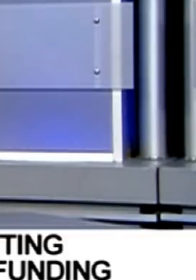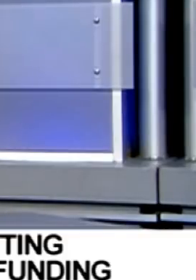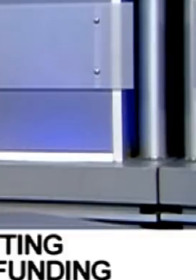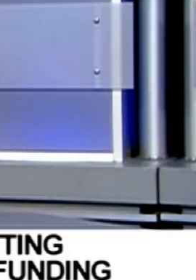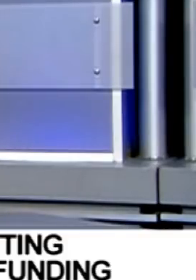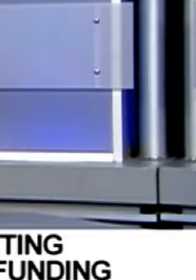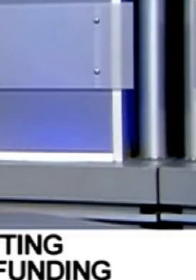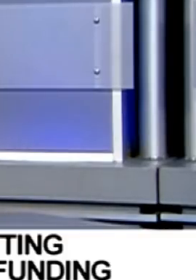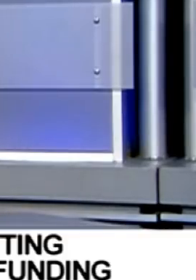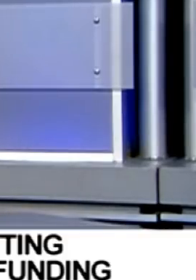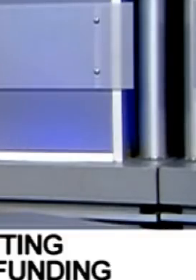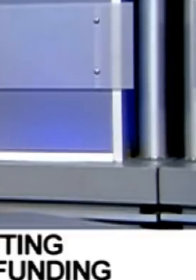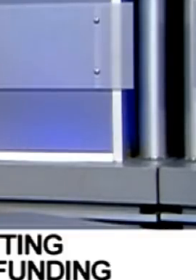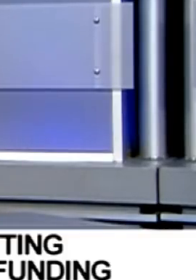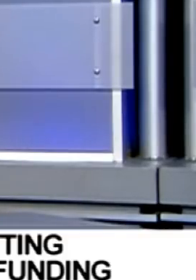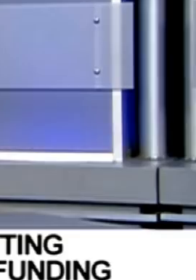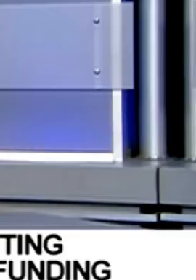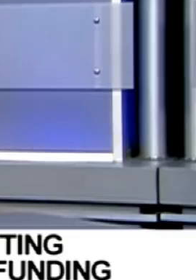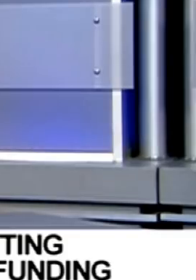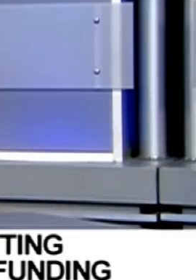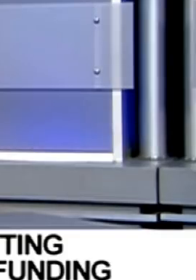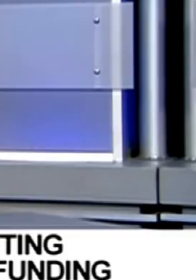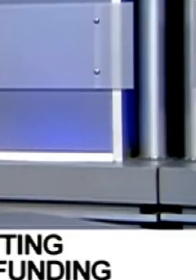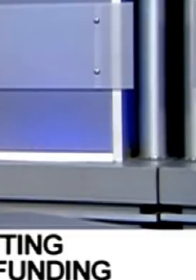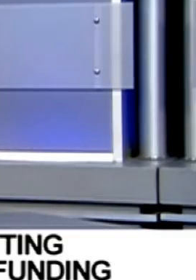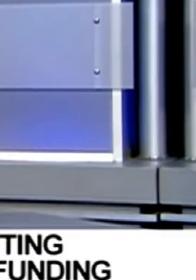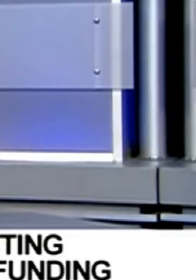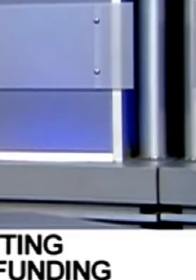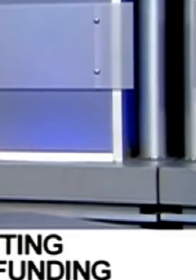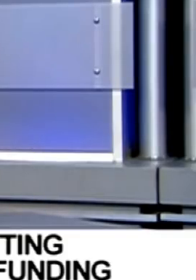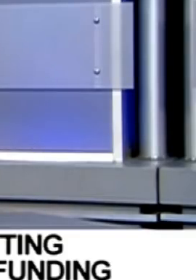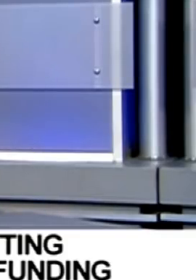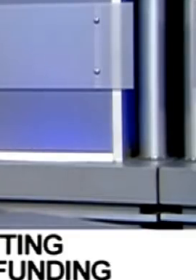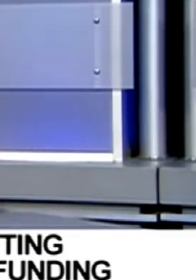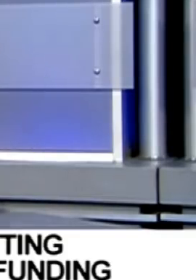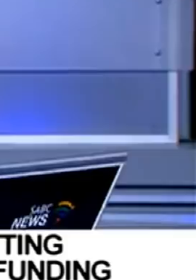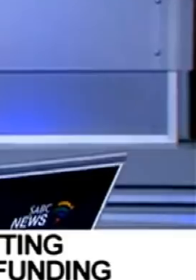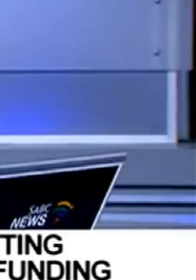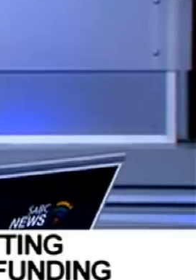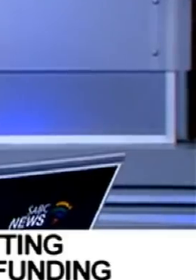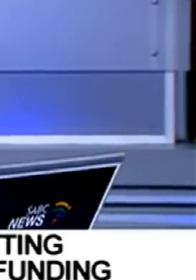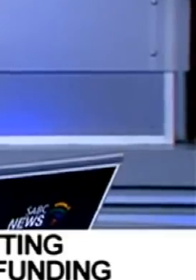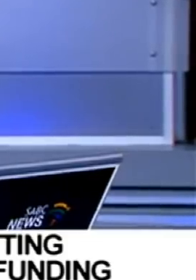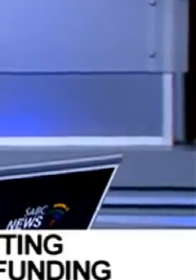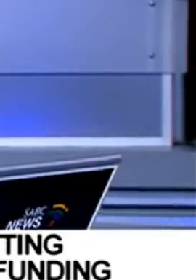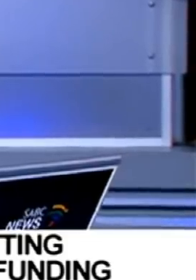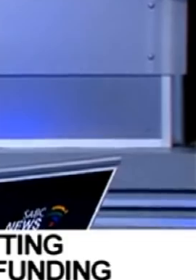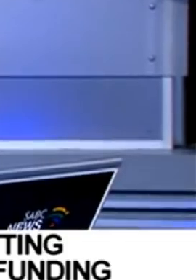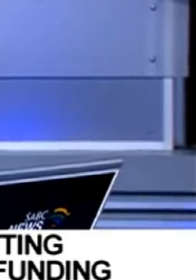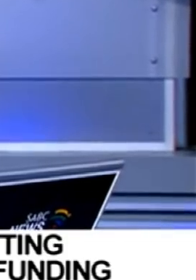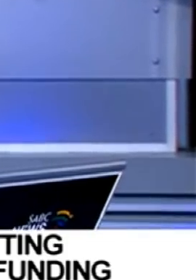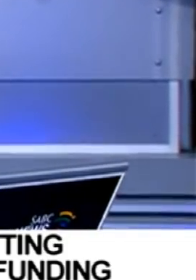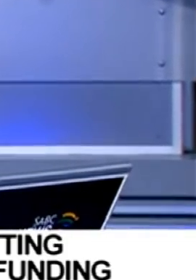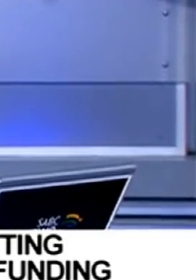The Public Protector was also ordered to pay punitive costs in the application. So, some of the questions that are